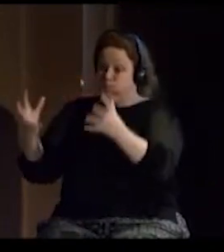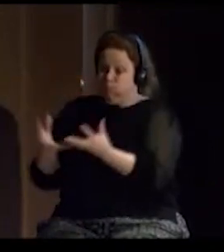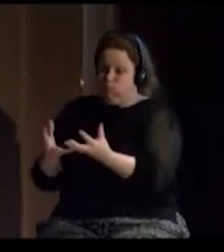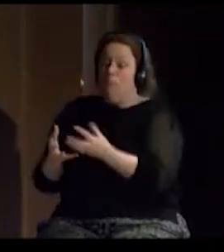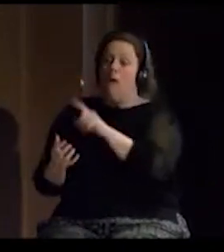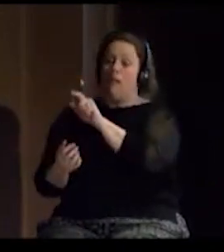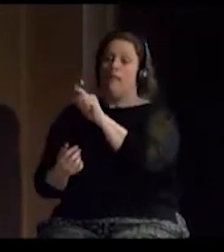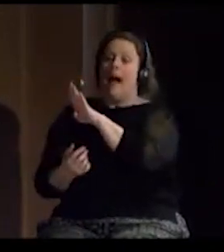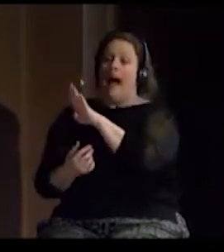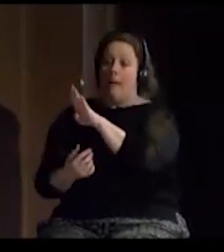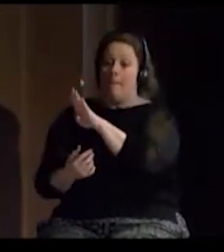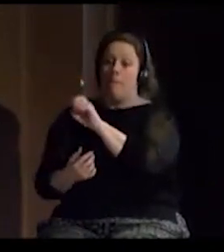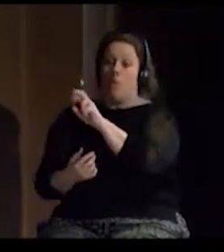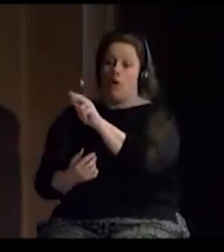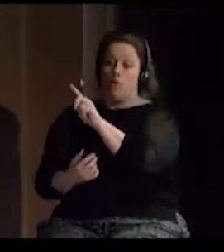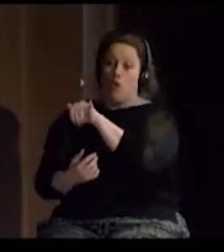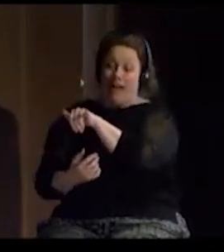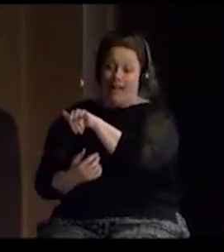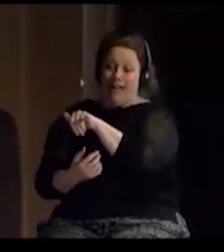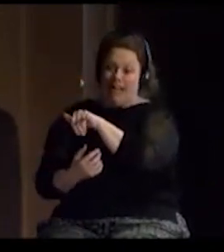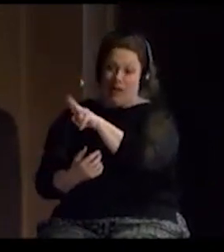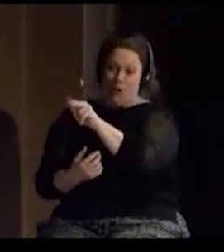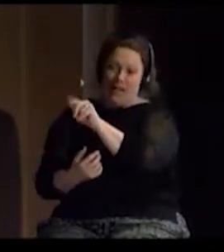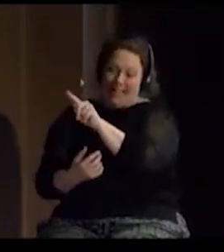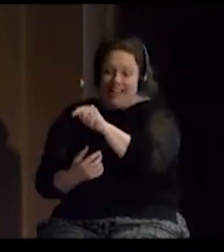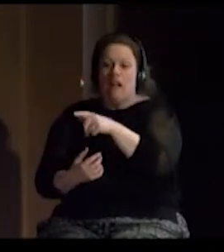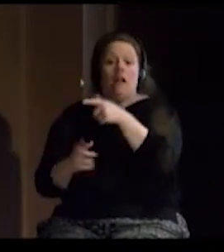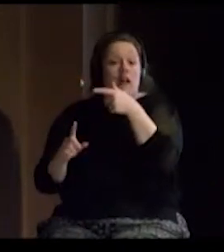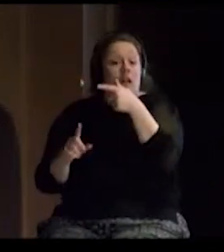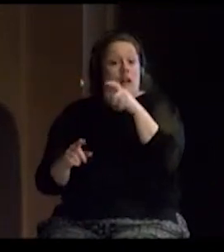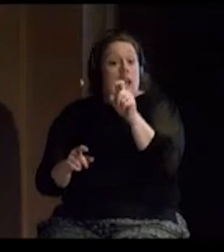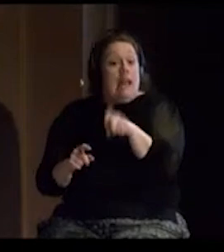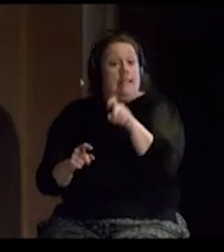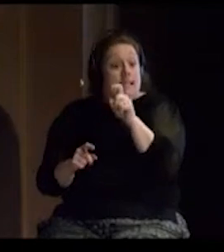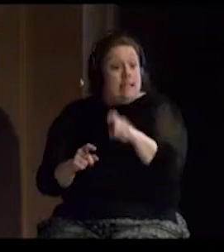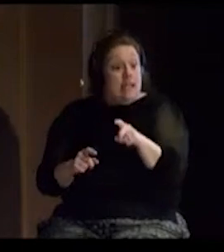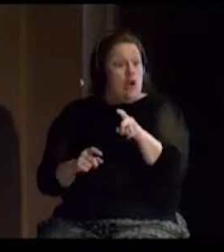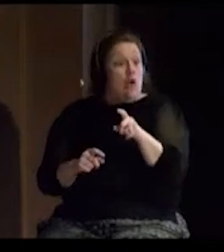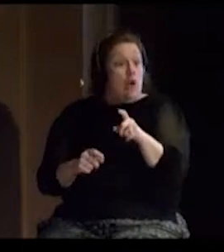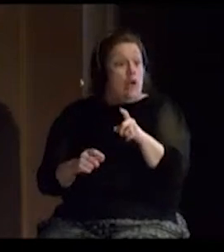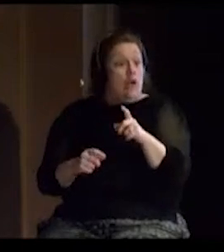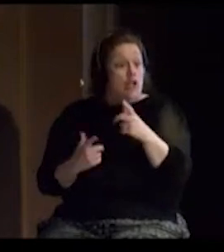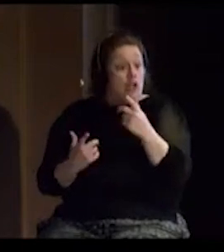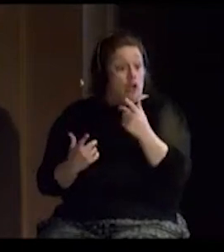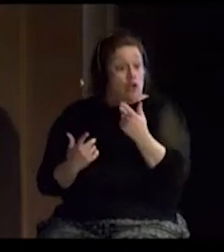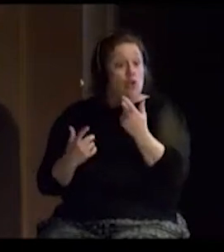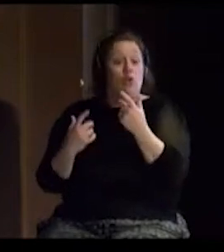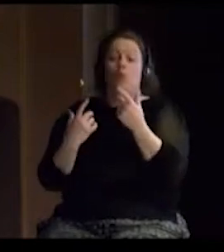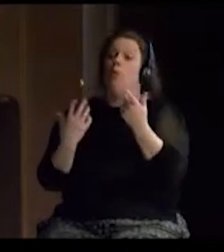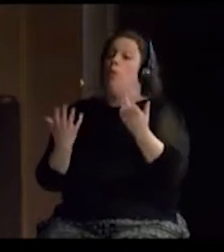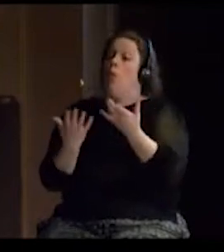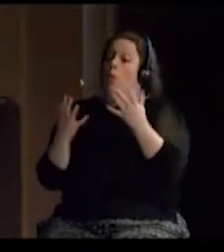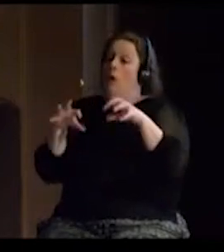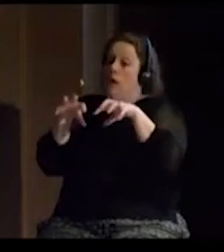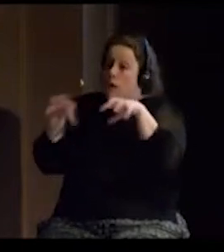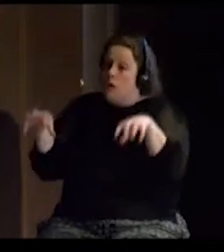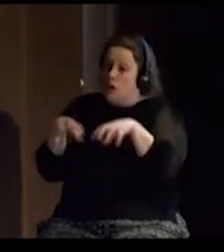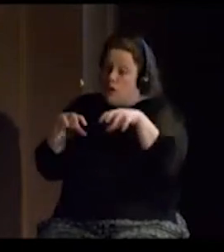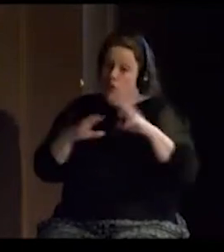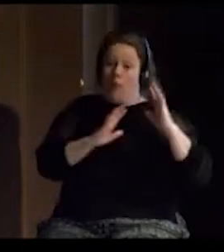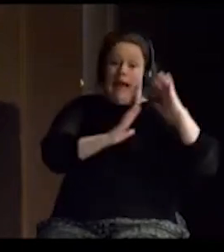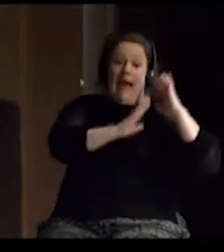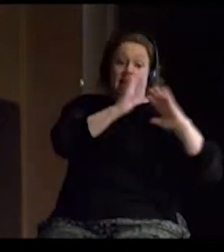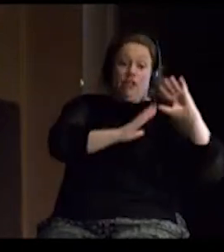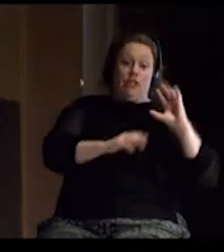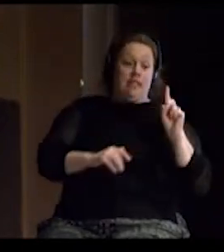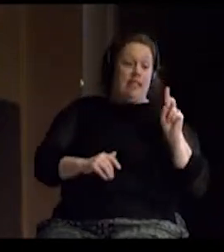laboratory unit, and it's necessary to do ancient DNA work